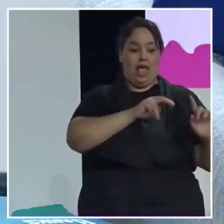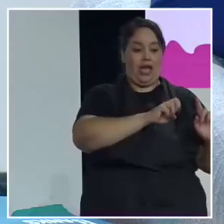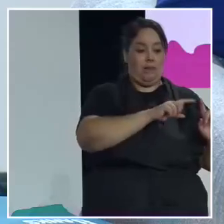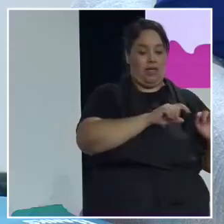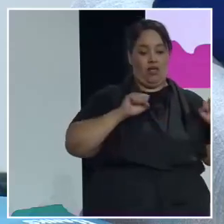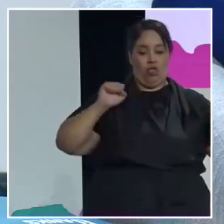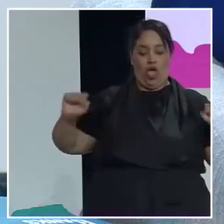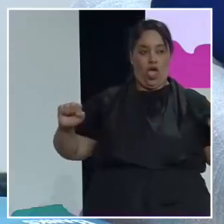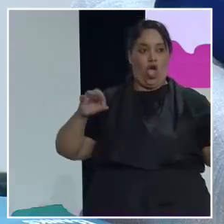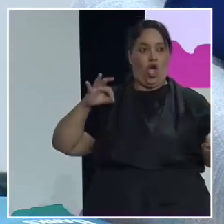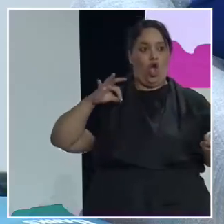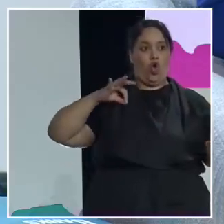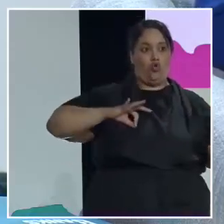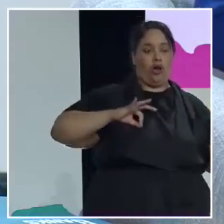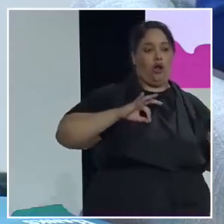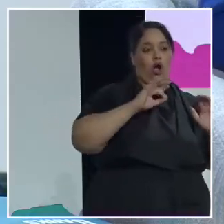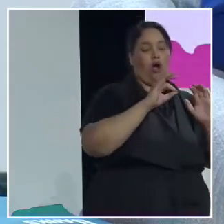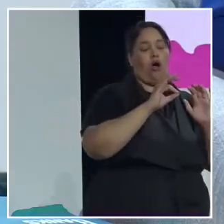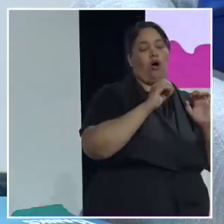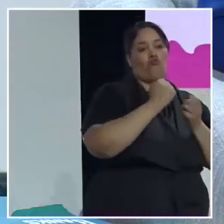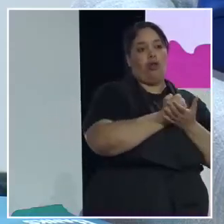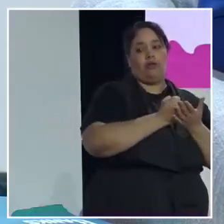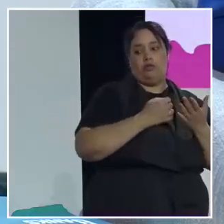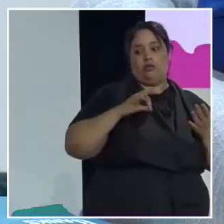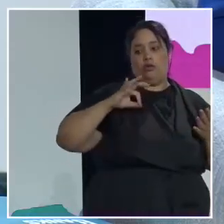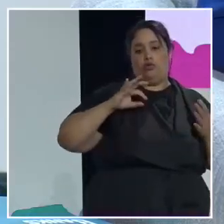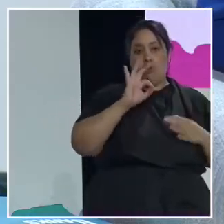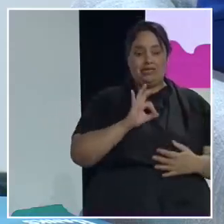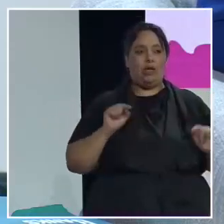ratings actually can do that. Everything else is a bit of a slog.